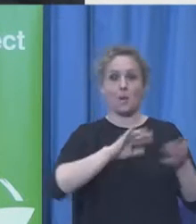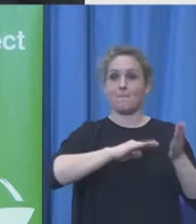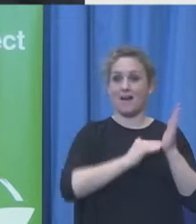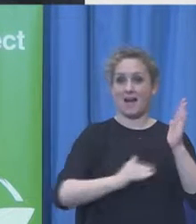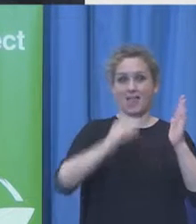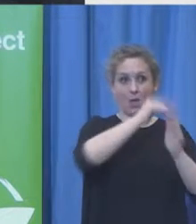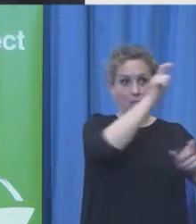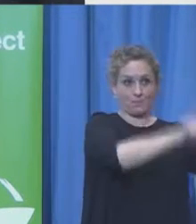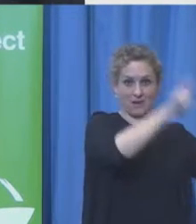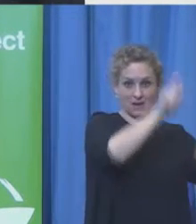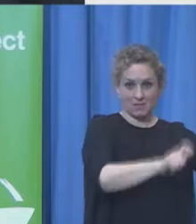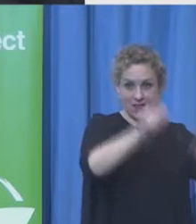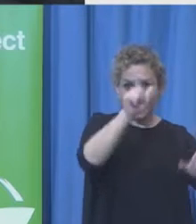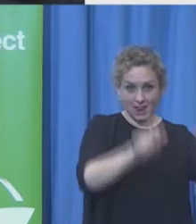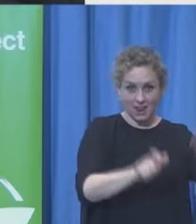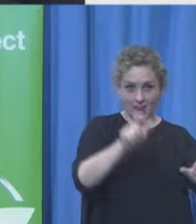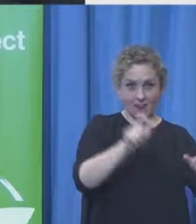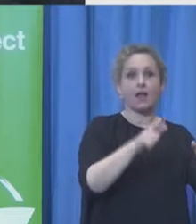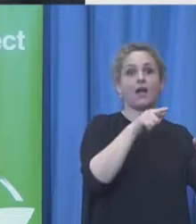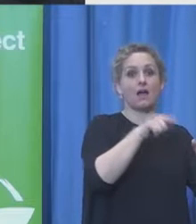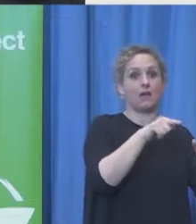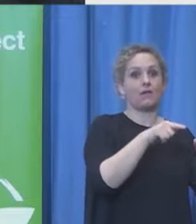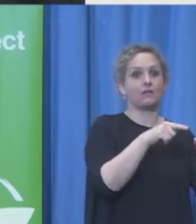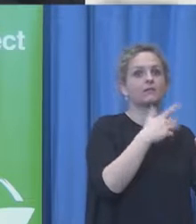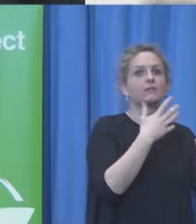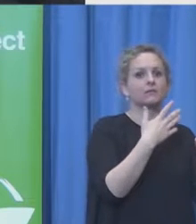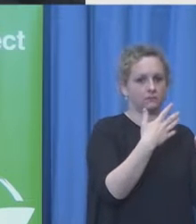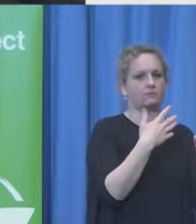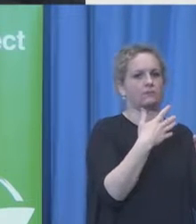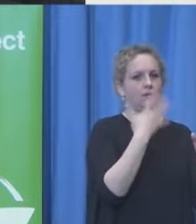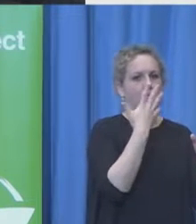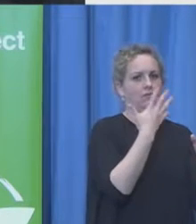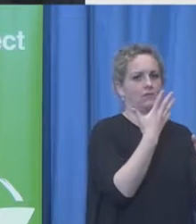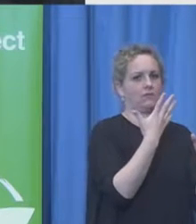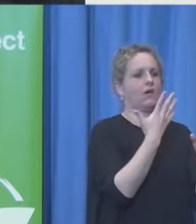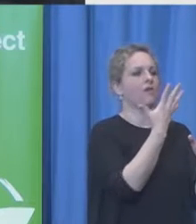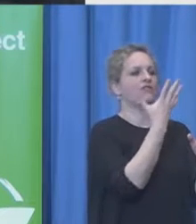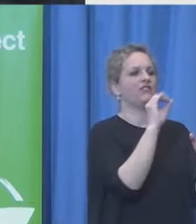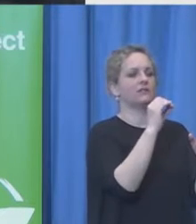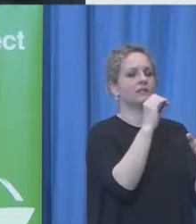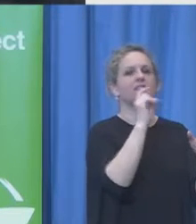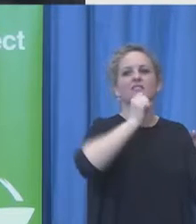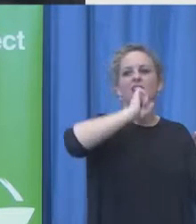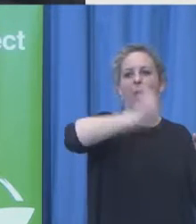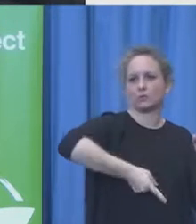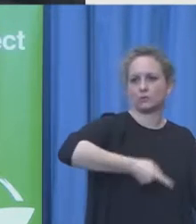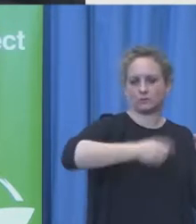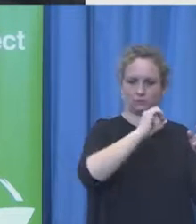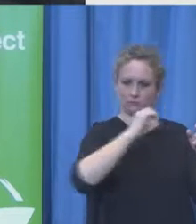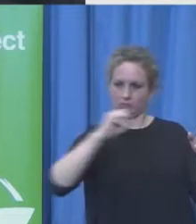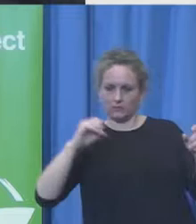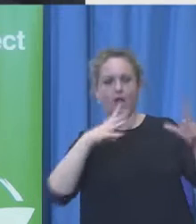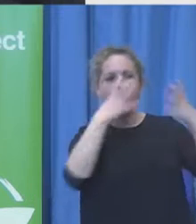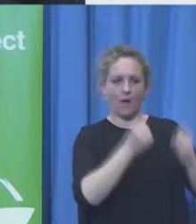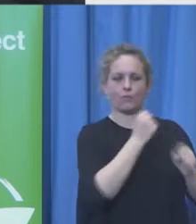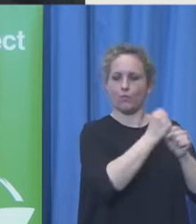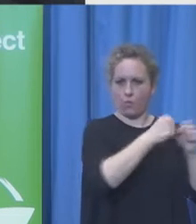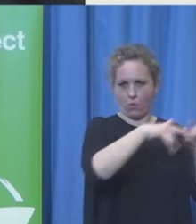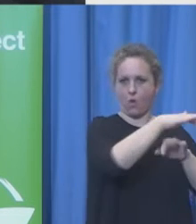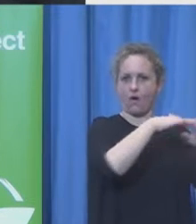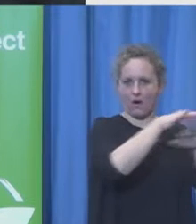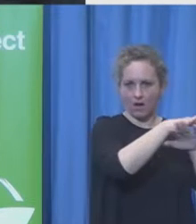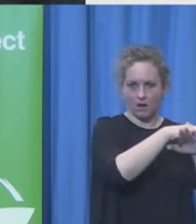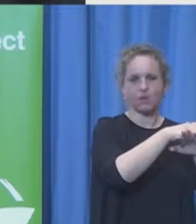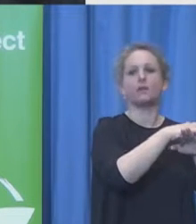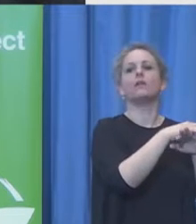2008-2009. Prior to that, our record in terms of employment of people with disabilities was significantly below the